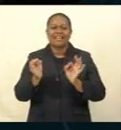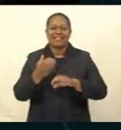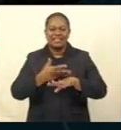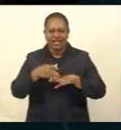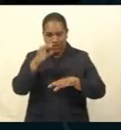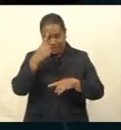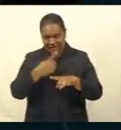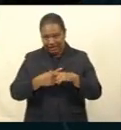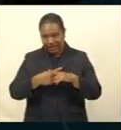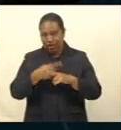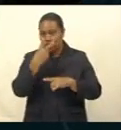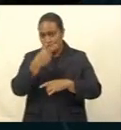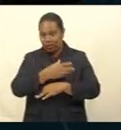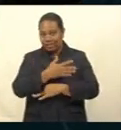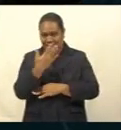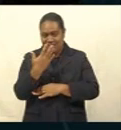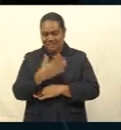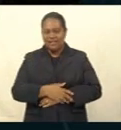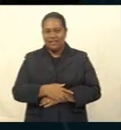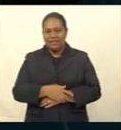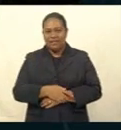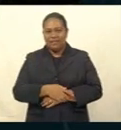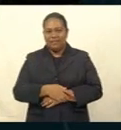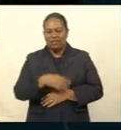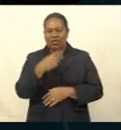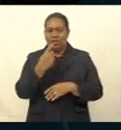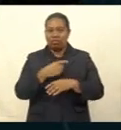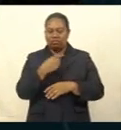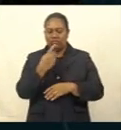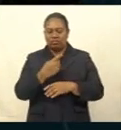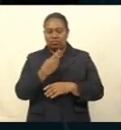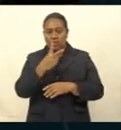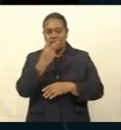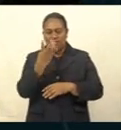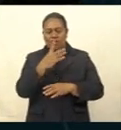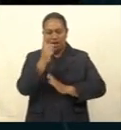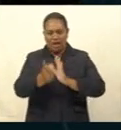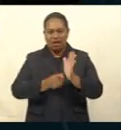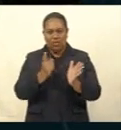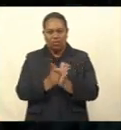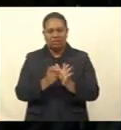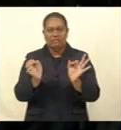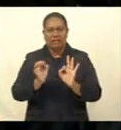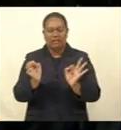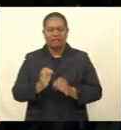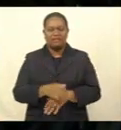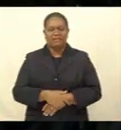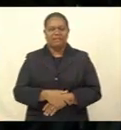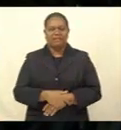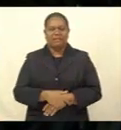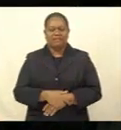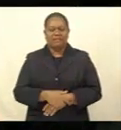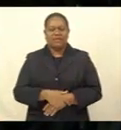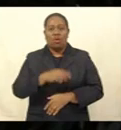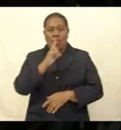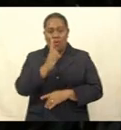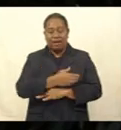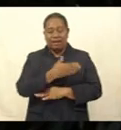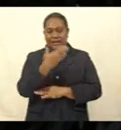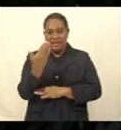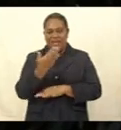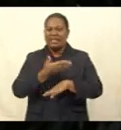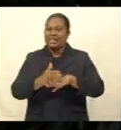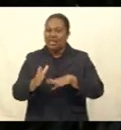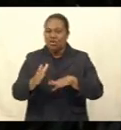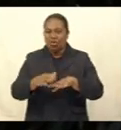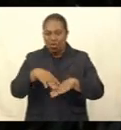in the last 24 hours, we're still not out of danger. What's the message to the public? Ateda, one day of no new cases